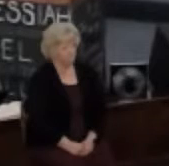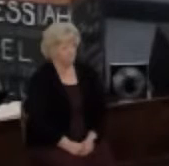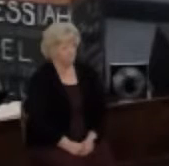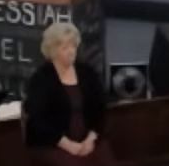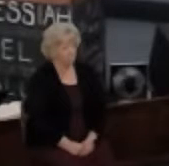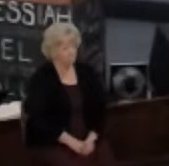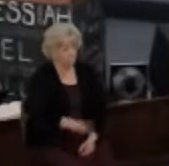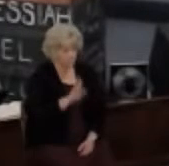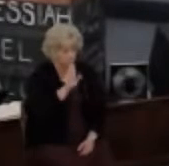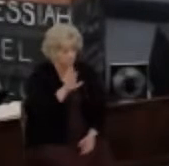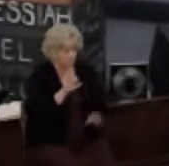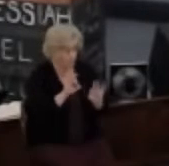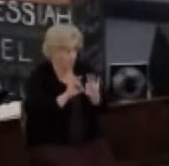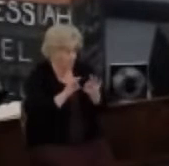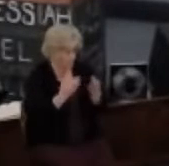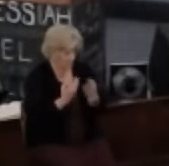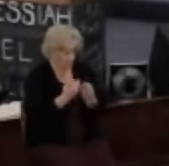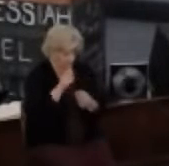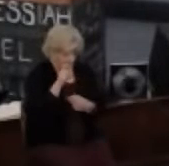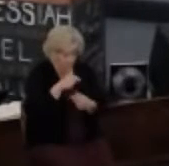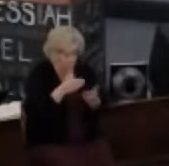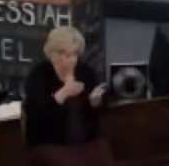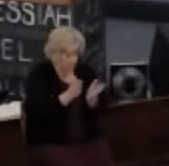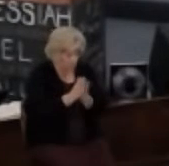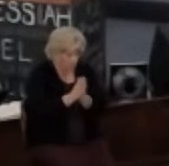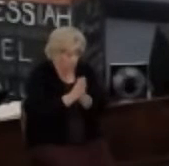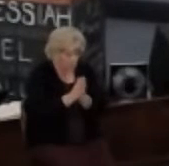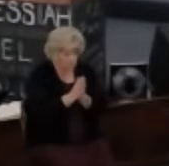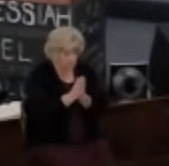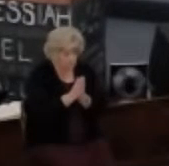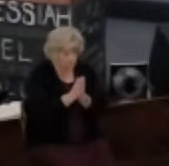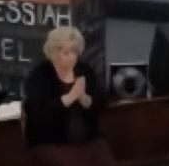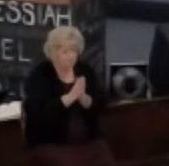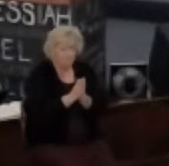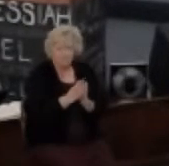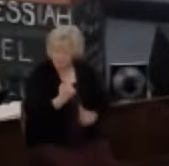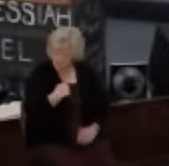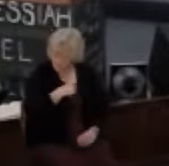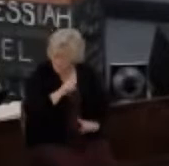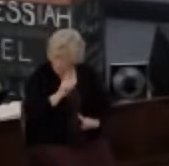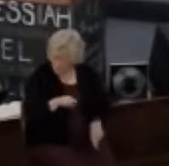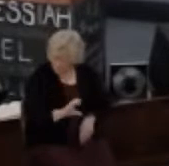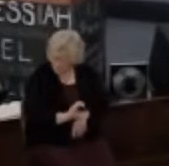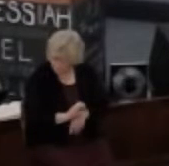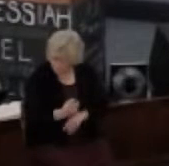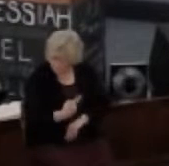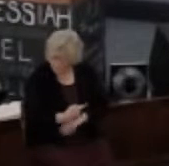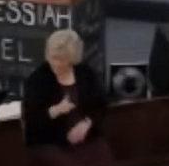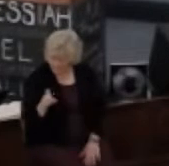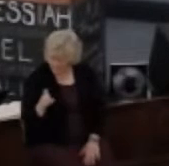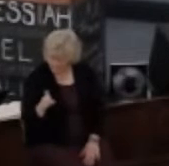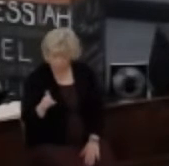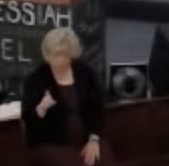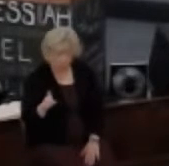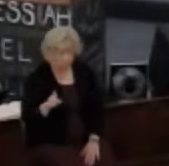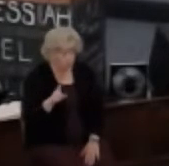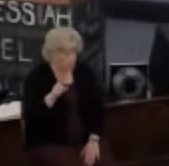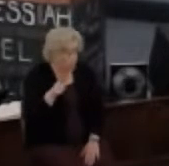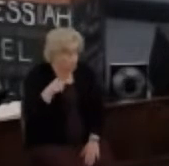Does your family need to ask when they get up on Sunday mornings, are we going to church today?